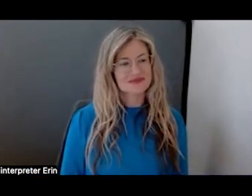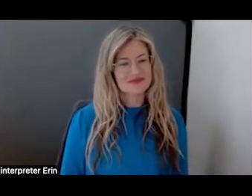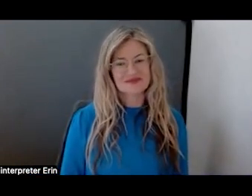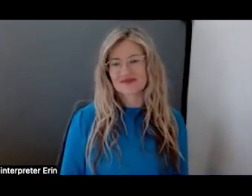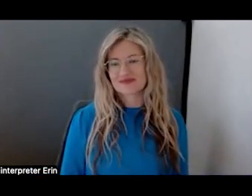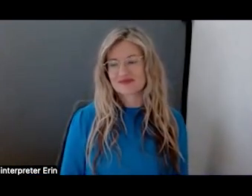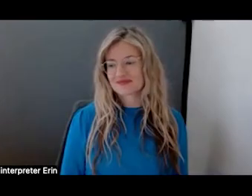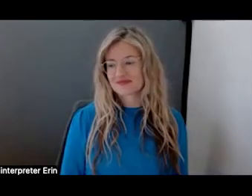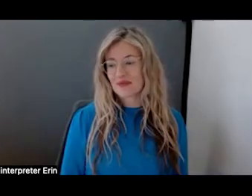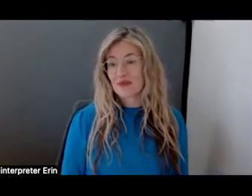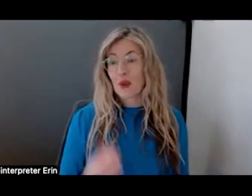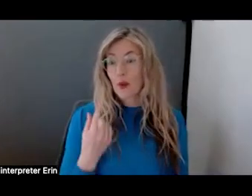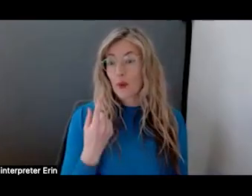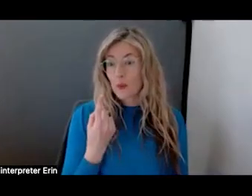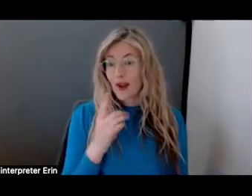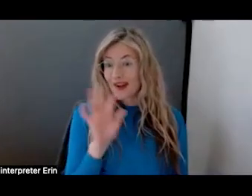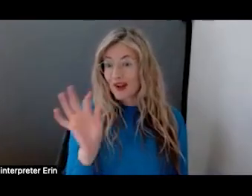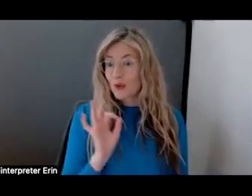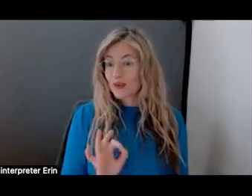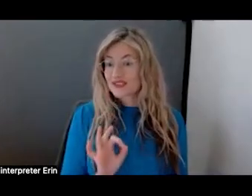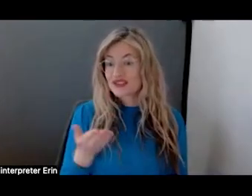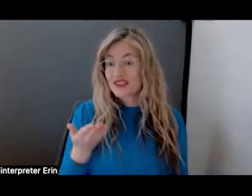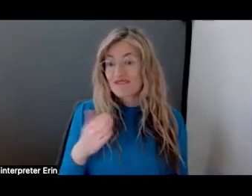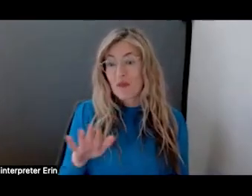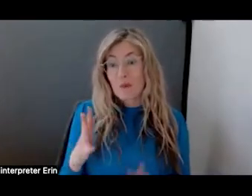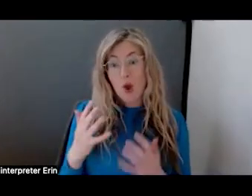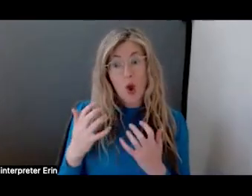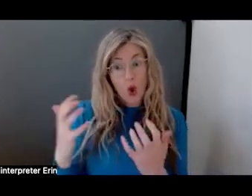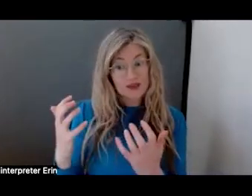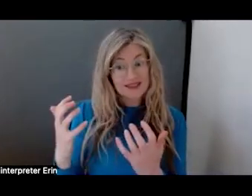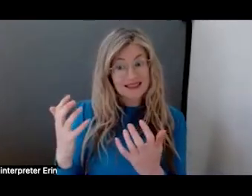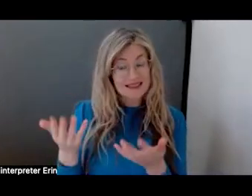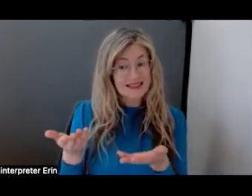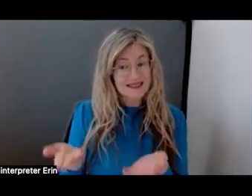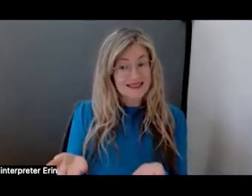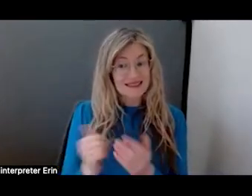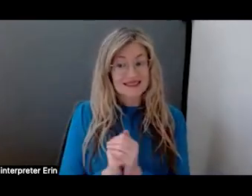can take one question from the audience, possibly. Aspettate le nostre invitate.